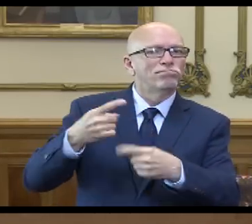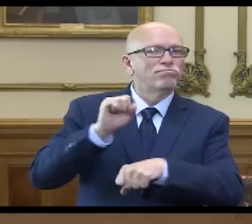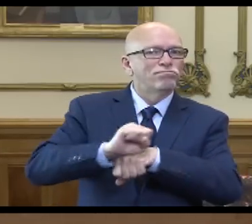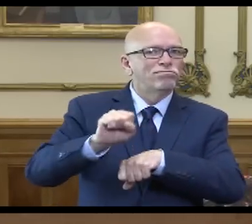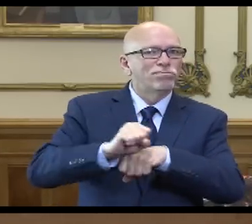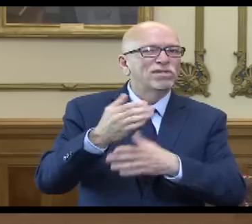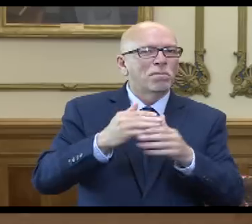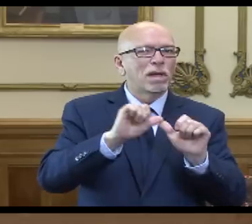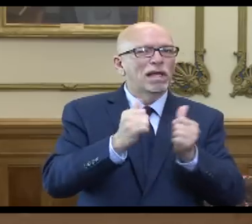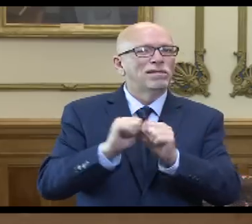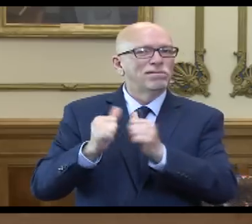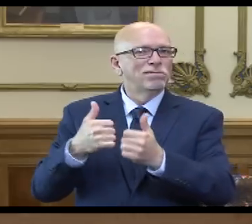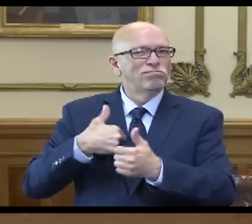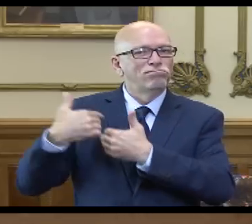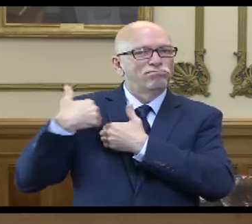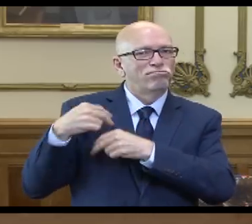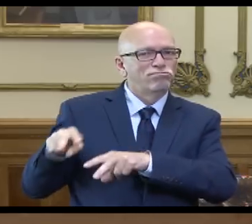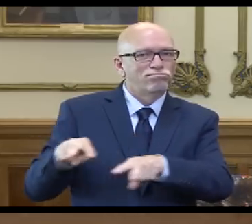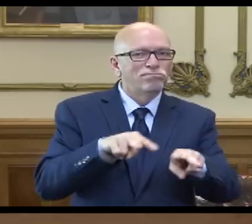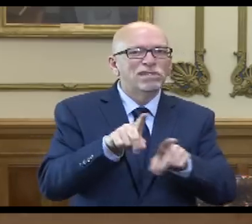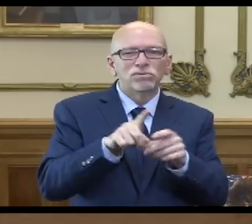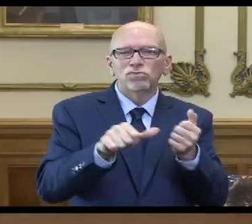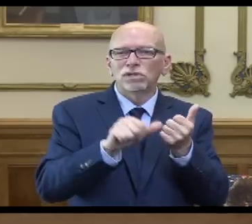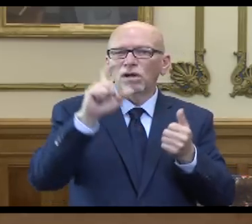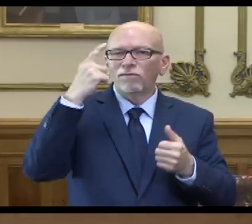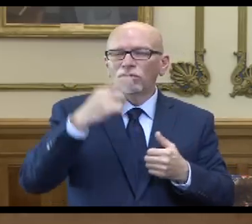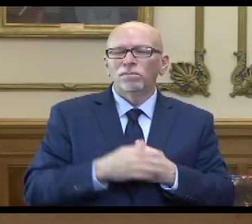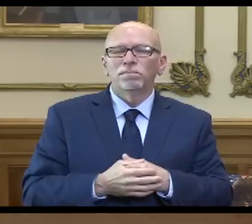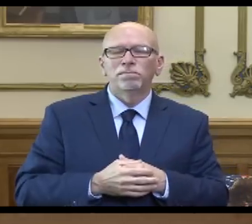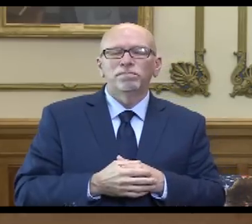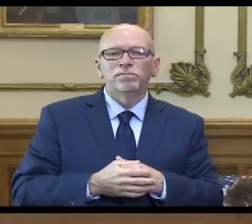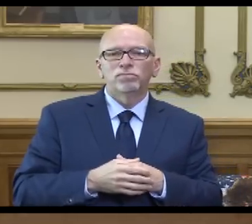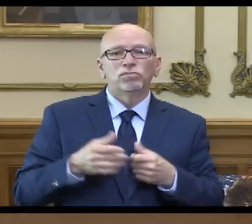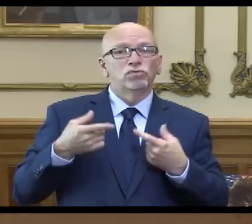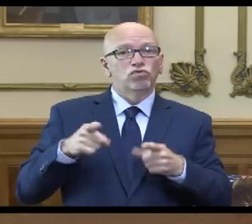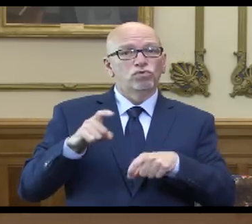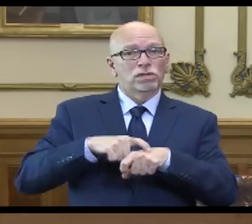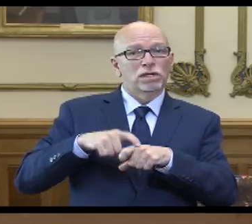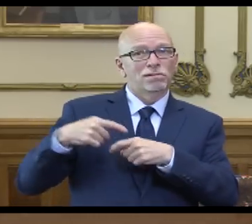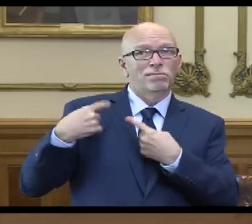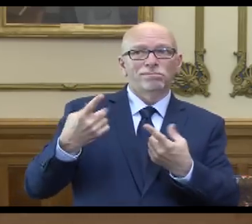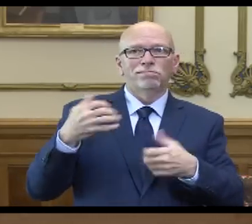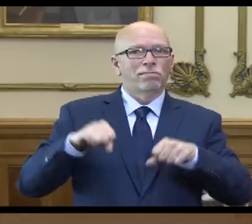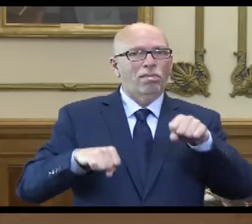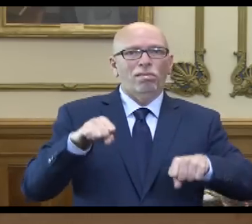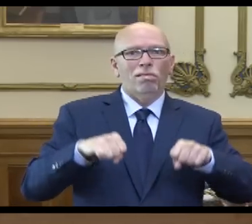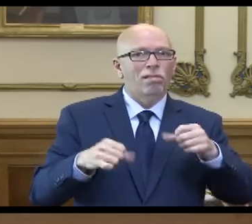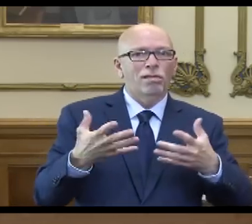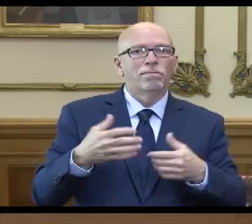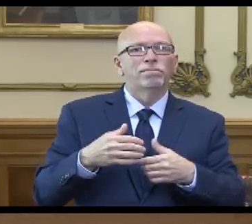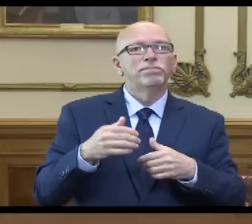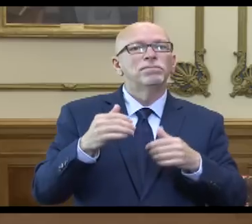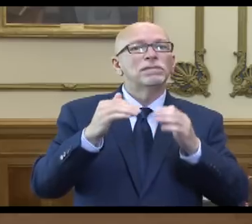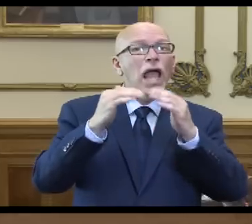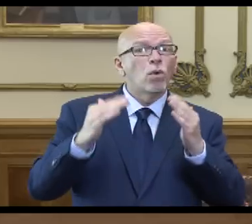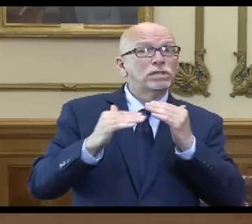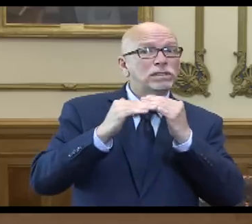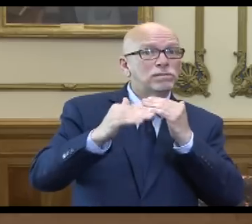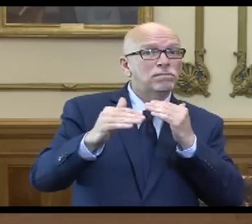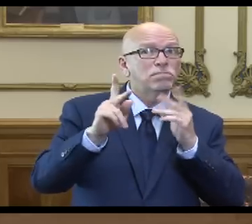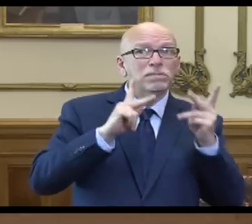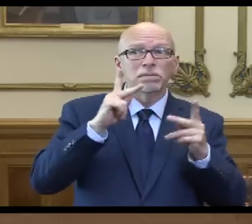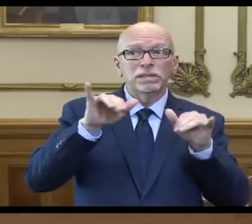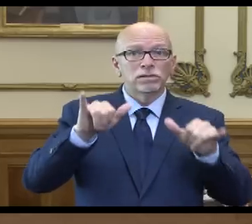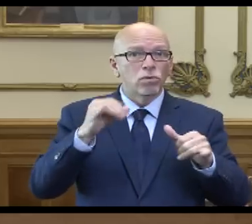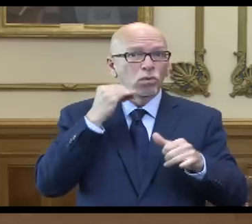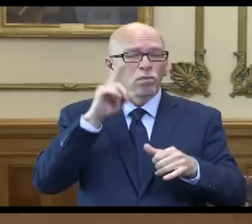the agencies I oversee as Lieutenant Governor. During this time of uncertainty, housing stability has never